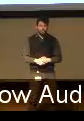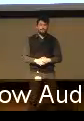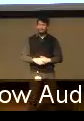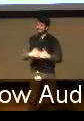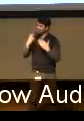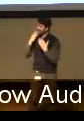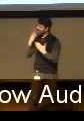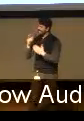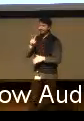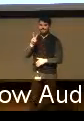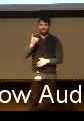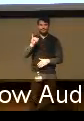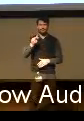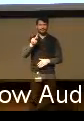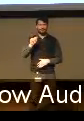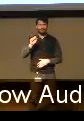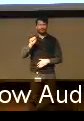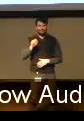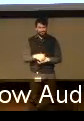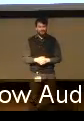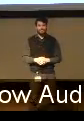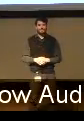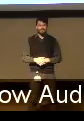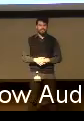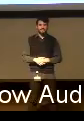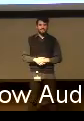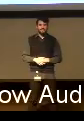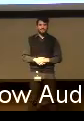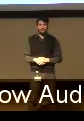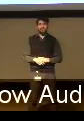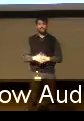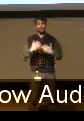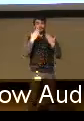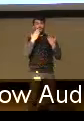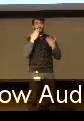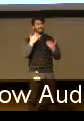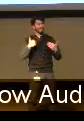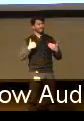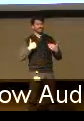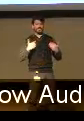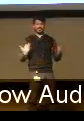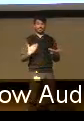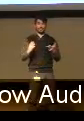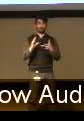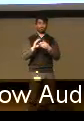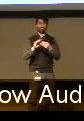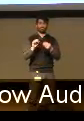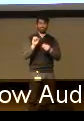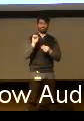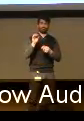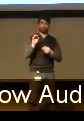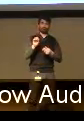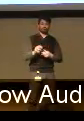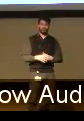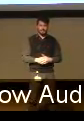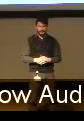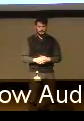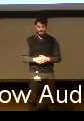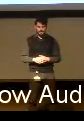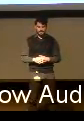Thanks very much, Vikas. Thanks for allowing me to be here and make a few comments.